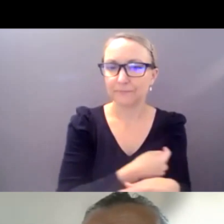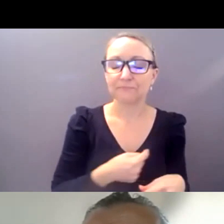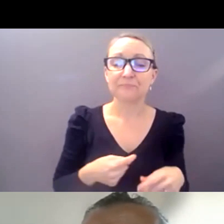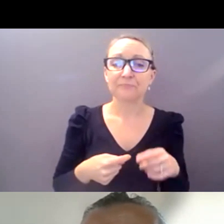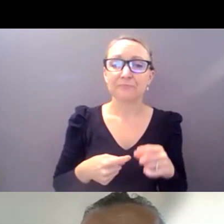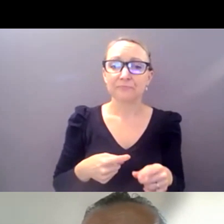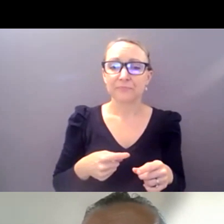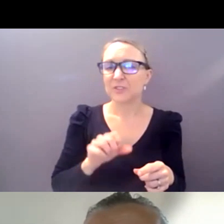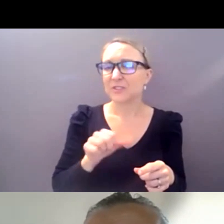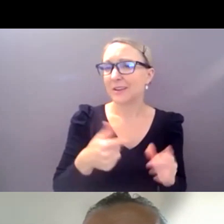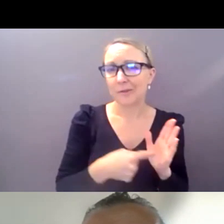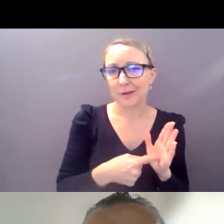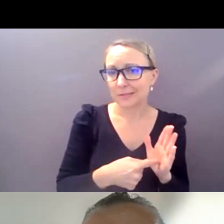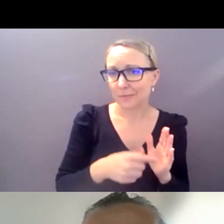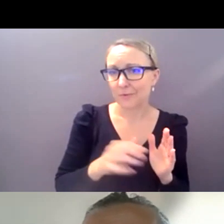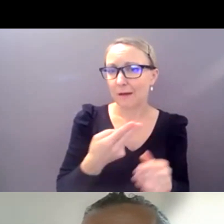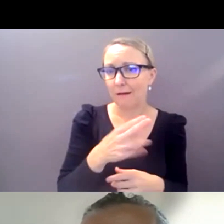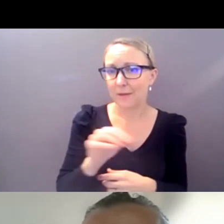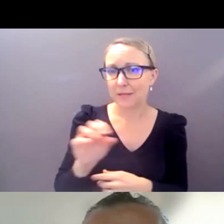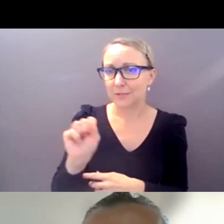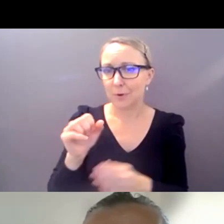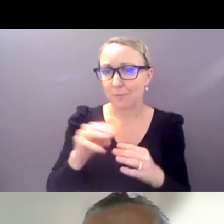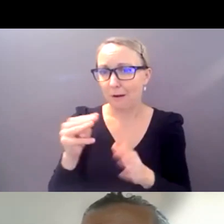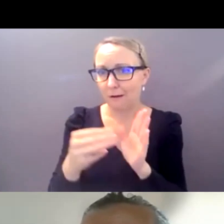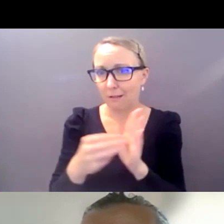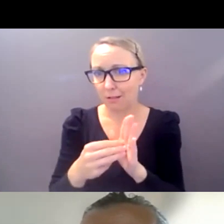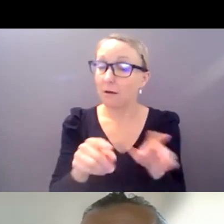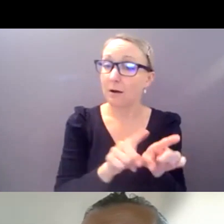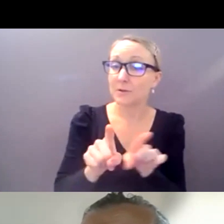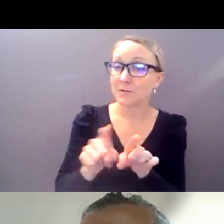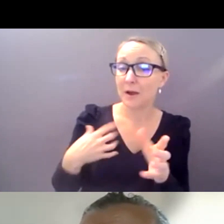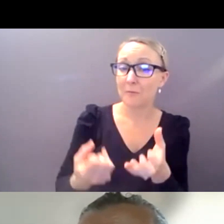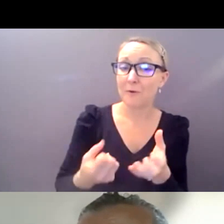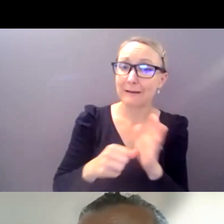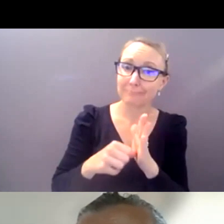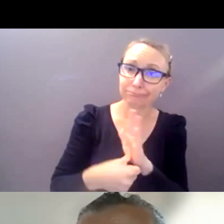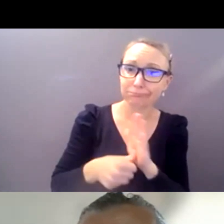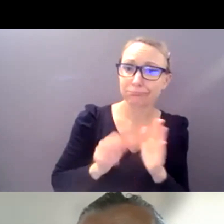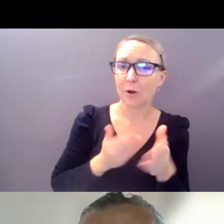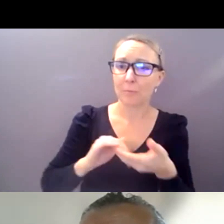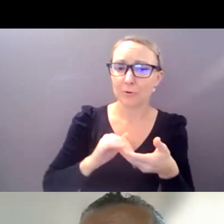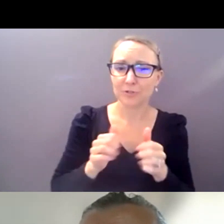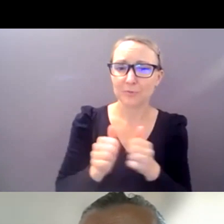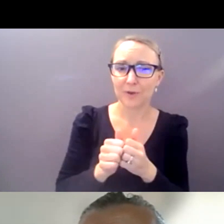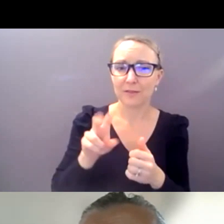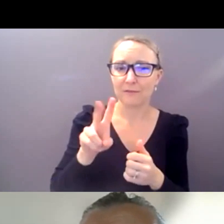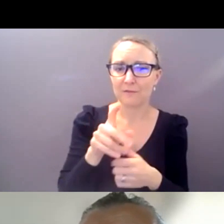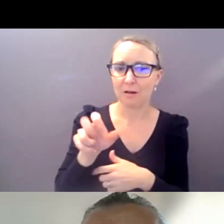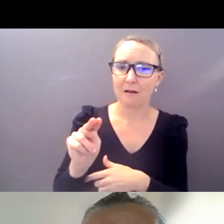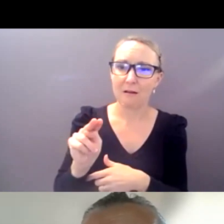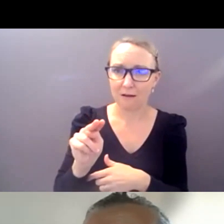want to highlight our awesome partnership with Vivalon, who is providing paratransit services in our